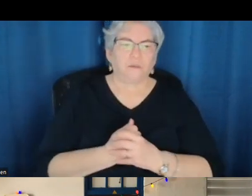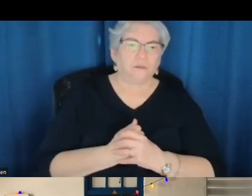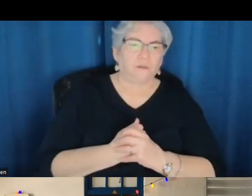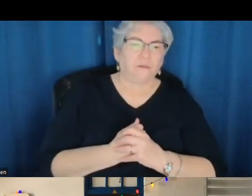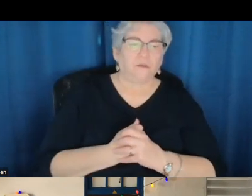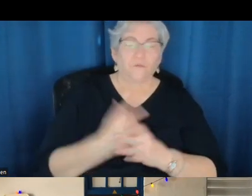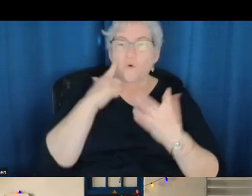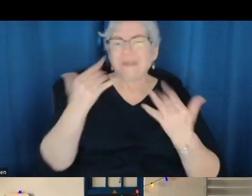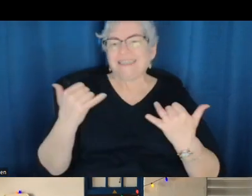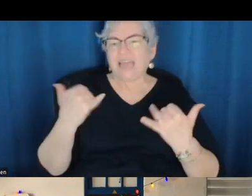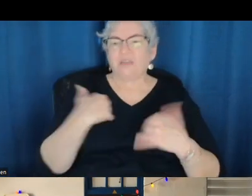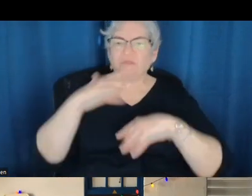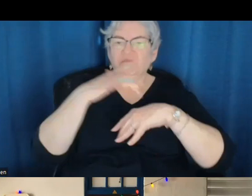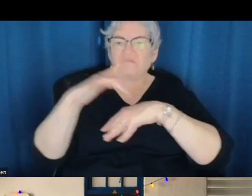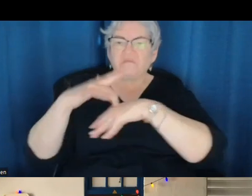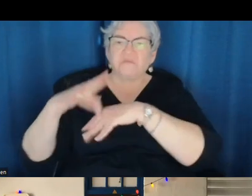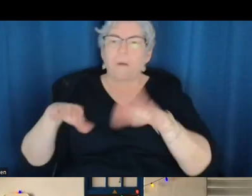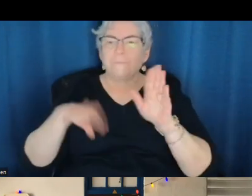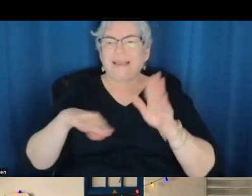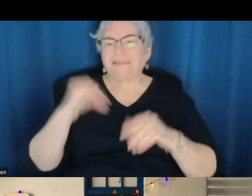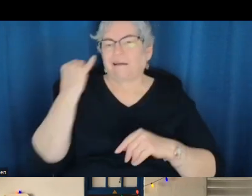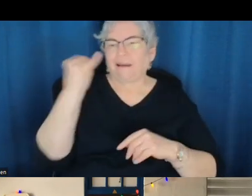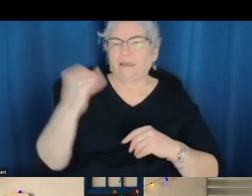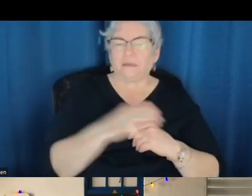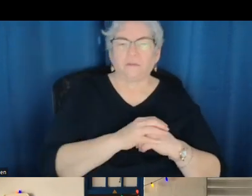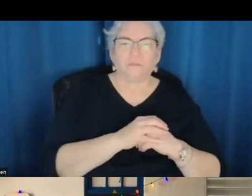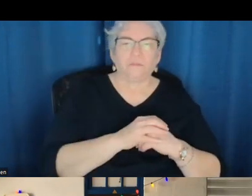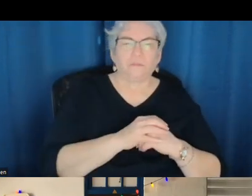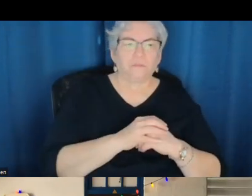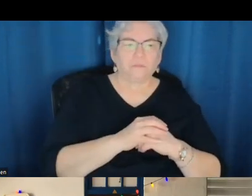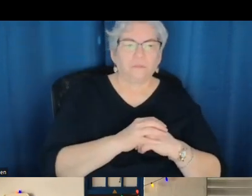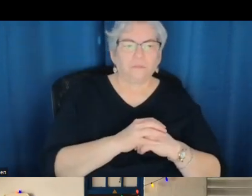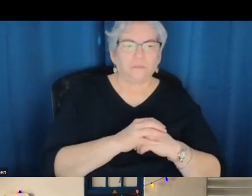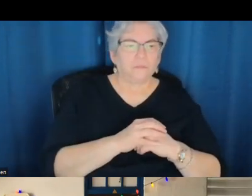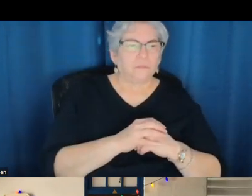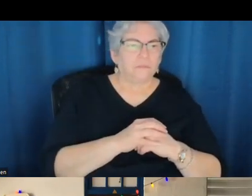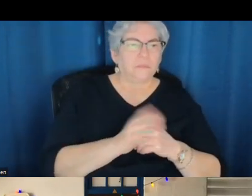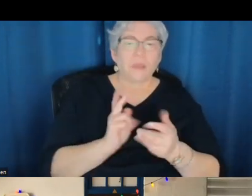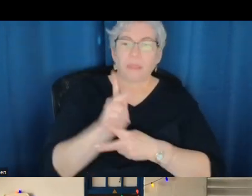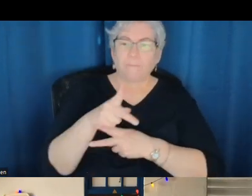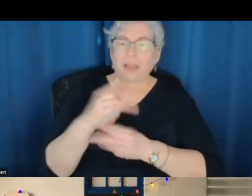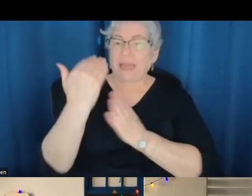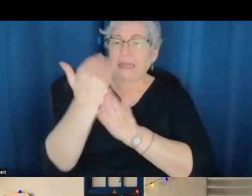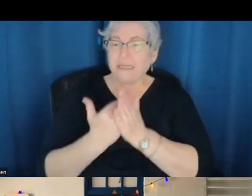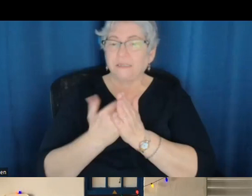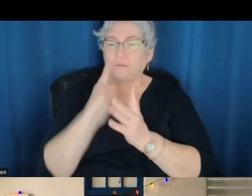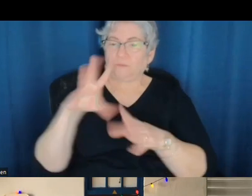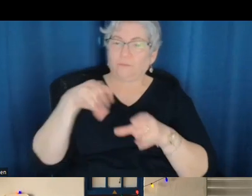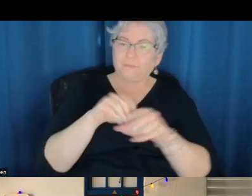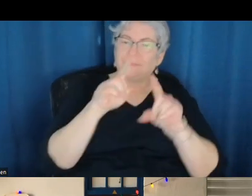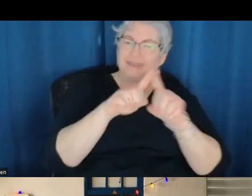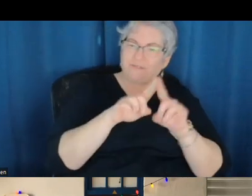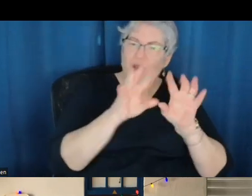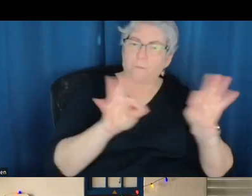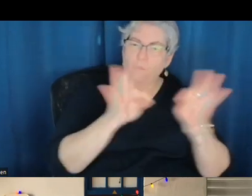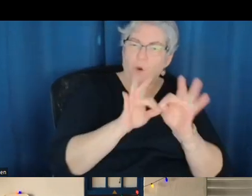For today, I just want to touch upon some basic ideas. Plant lists can be customized to include the information relevant to